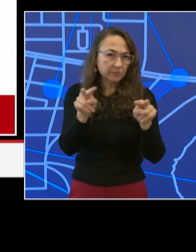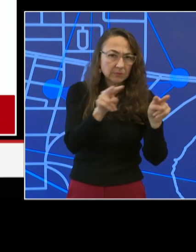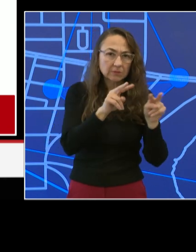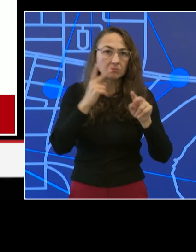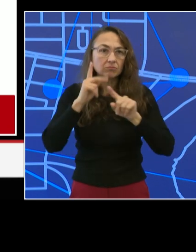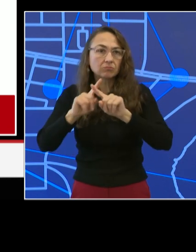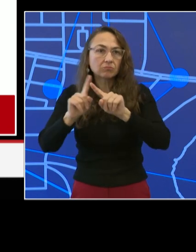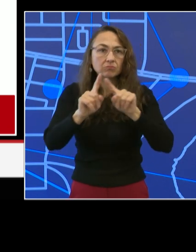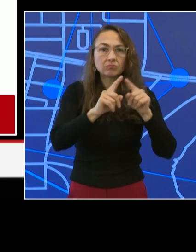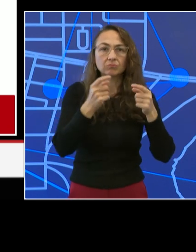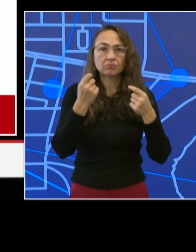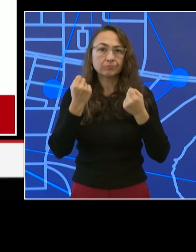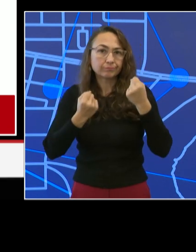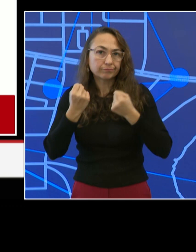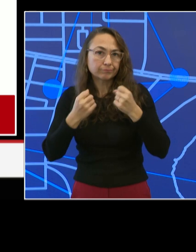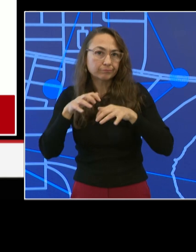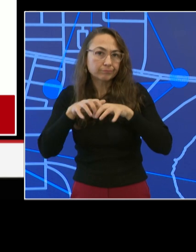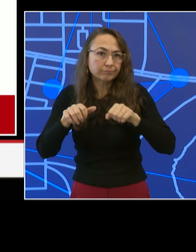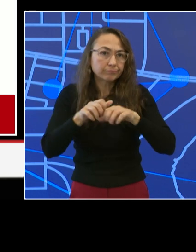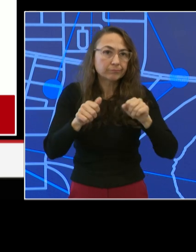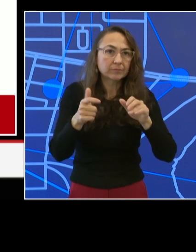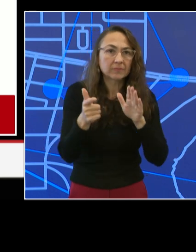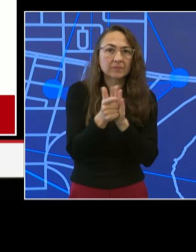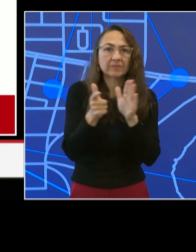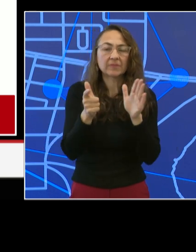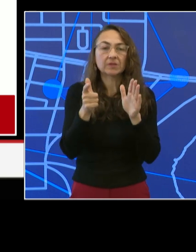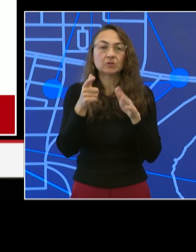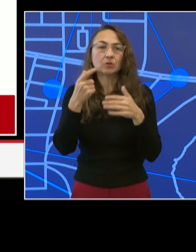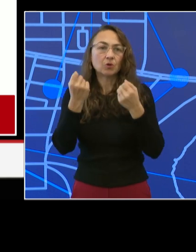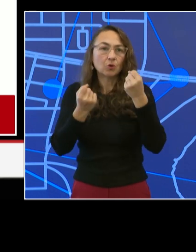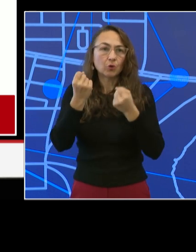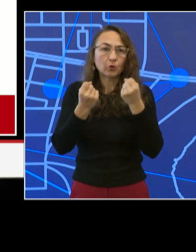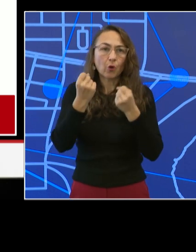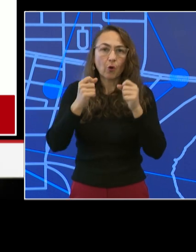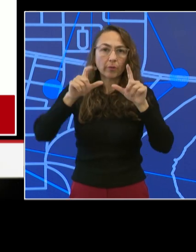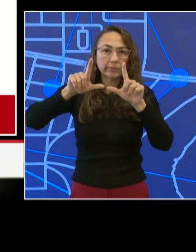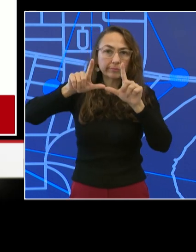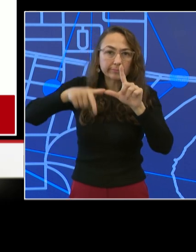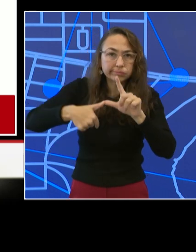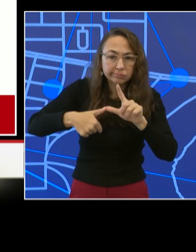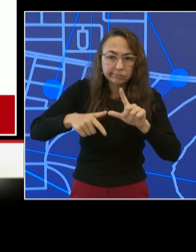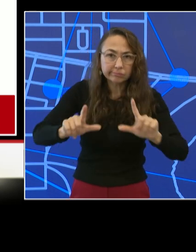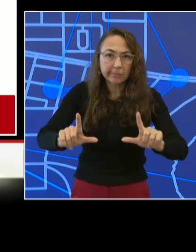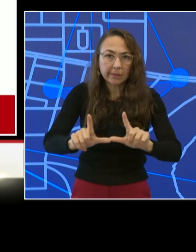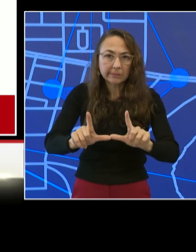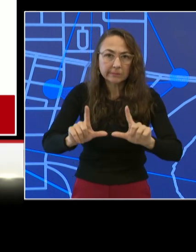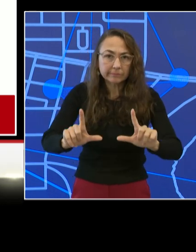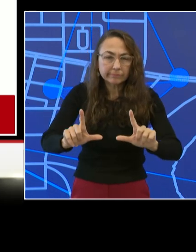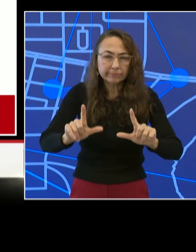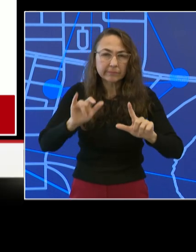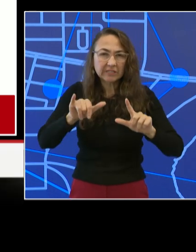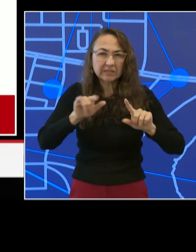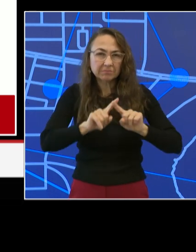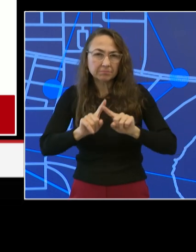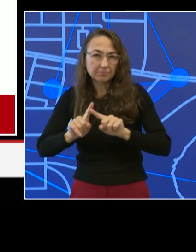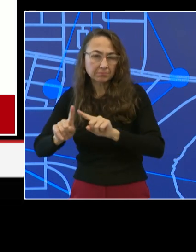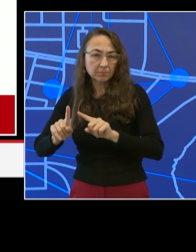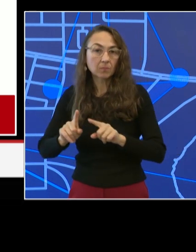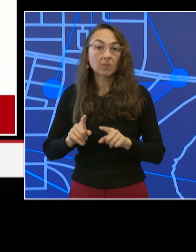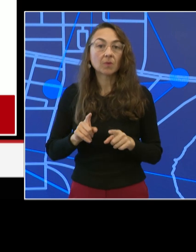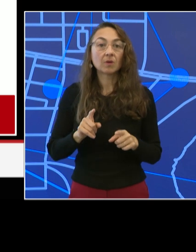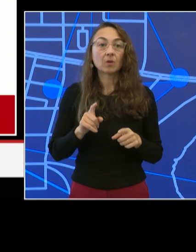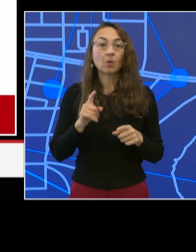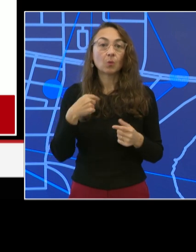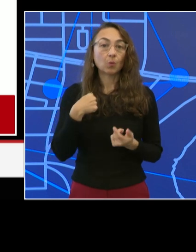permits, fraudulent plates, and those things. We have a committed group of officers who predominantly come in on the evening hours to conduct what we call